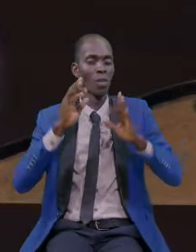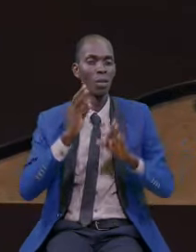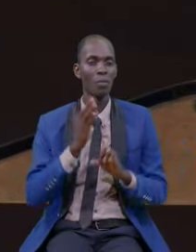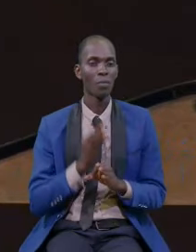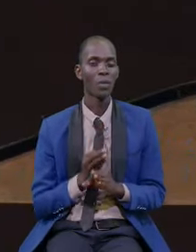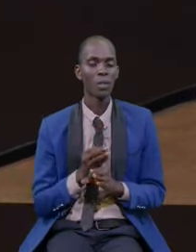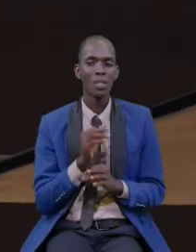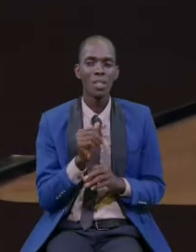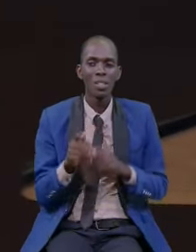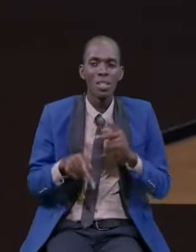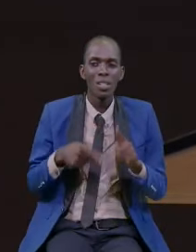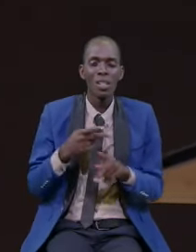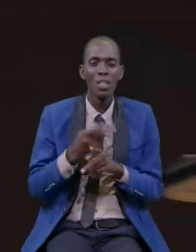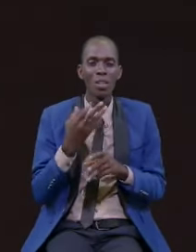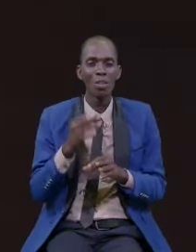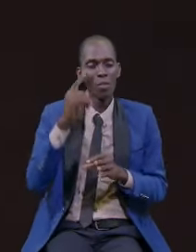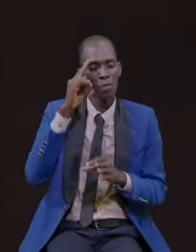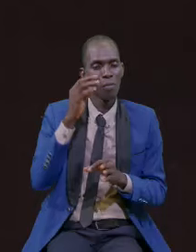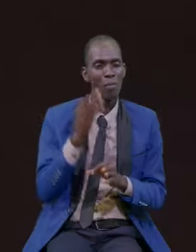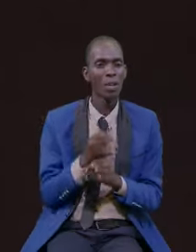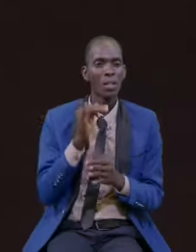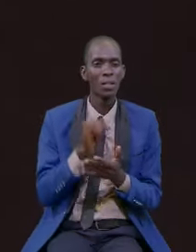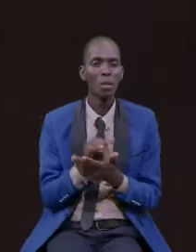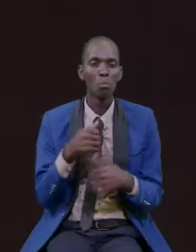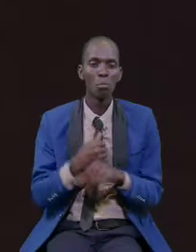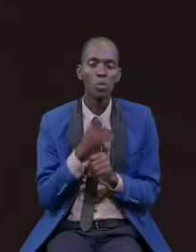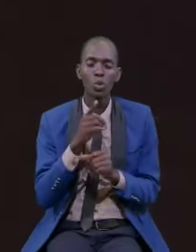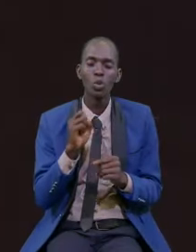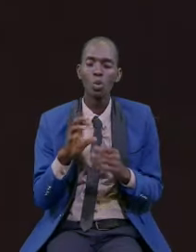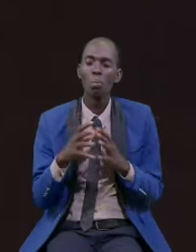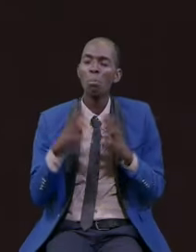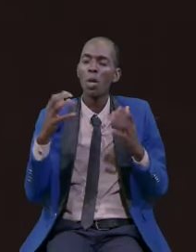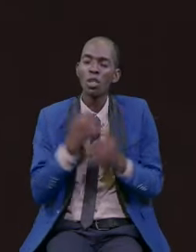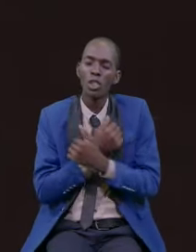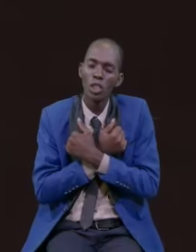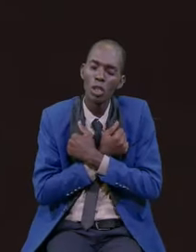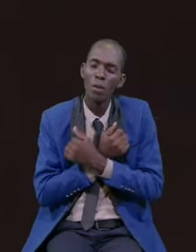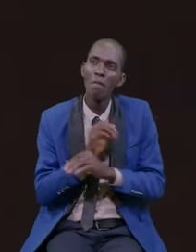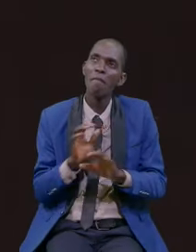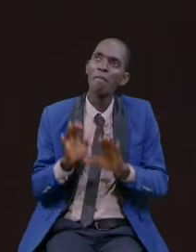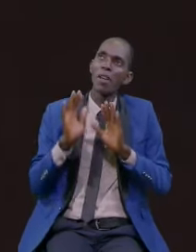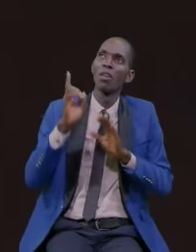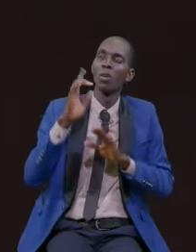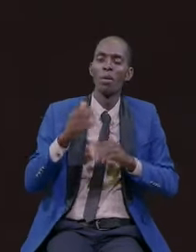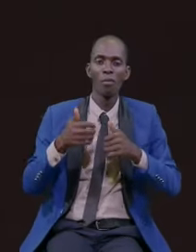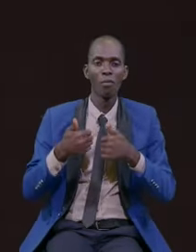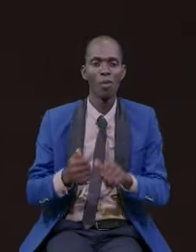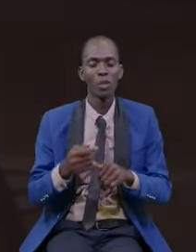a kind of faith that makes you to so love God, fear God, and walk in the way of the